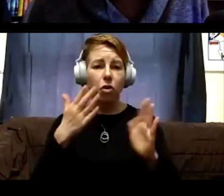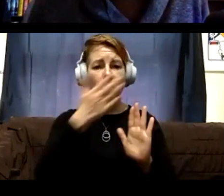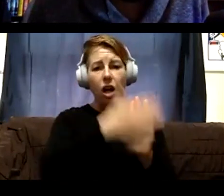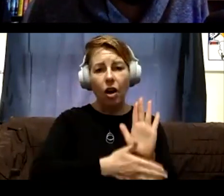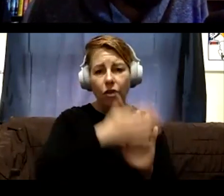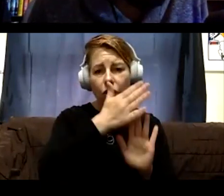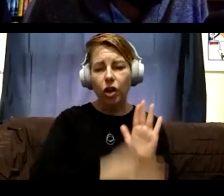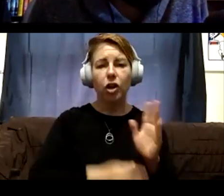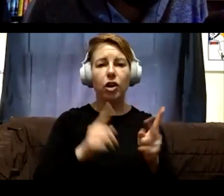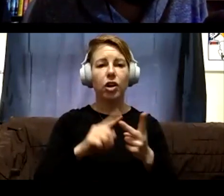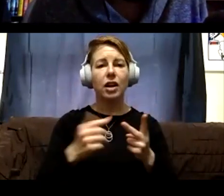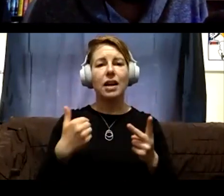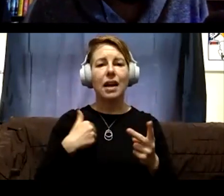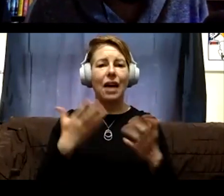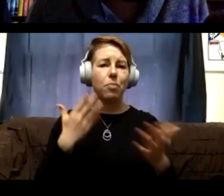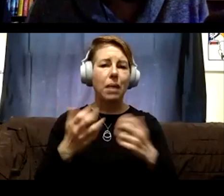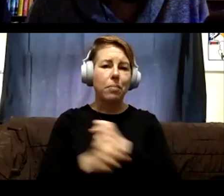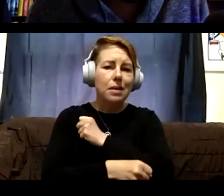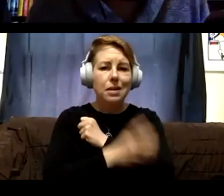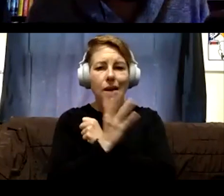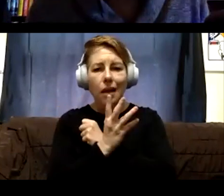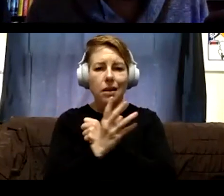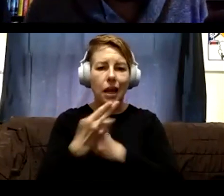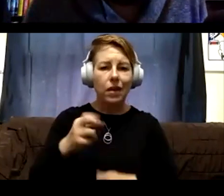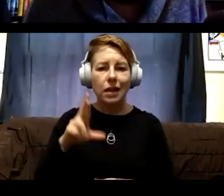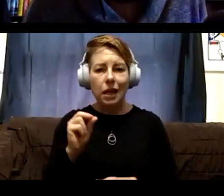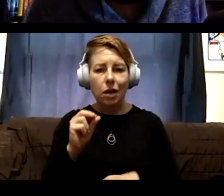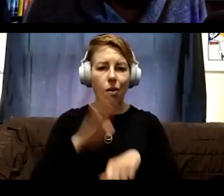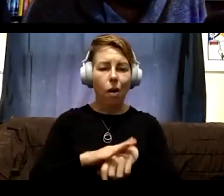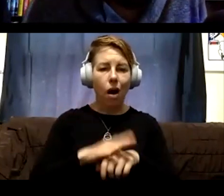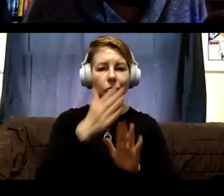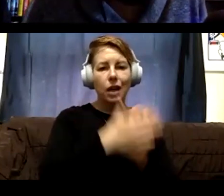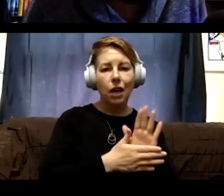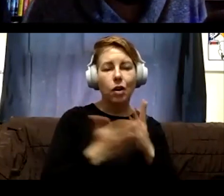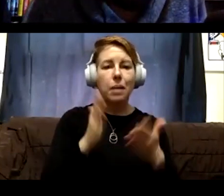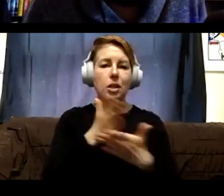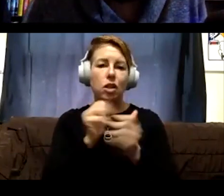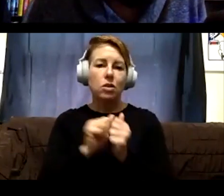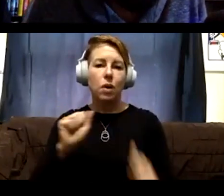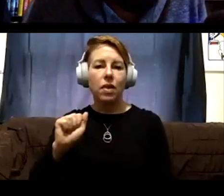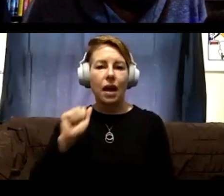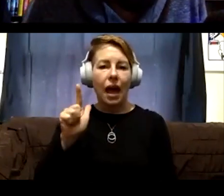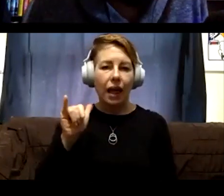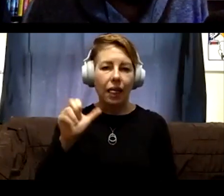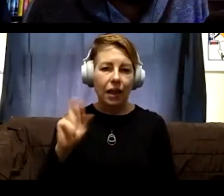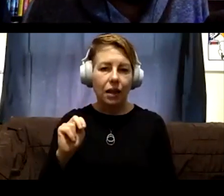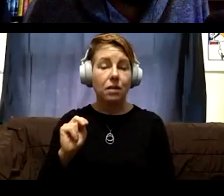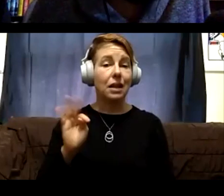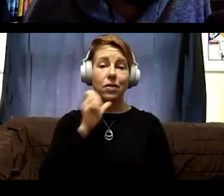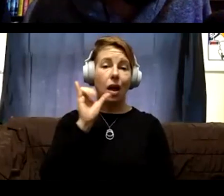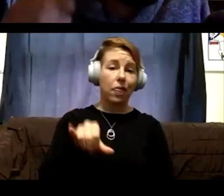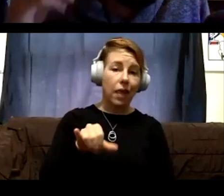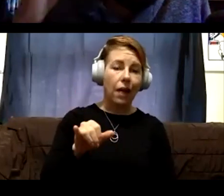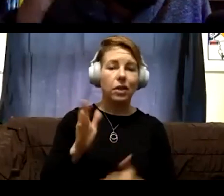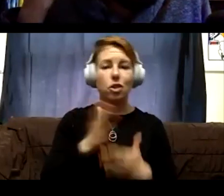svelte, somewhat Scandinavian hero on the cover. Maybe he shares that cover with an alien. If not that, then a woman. These